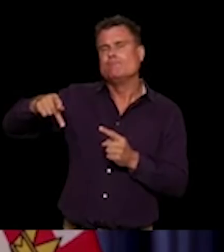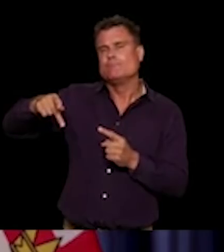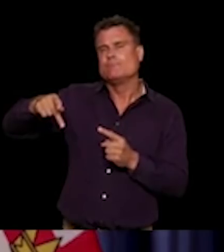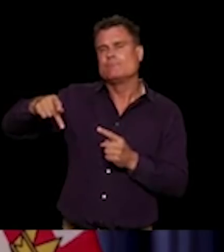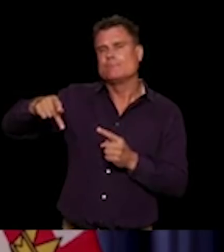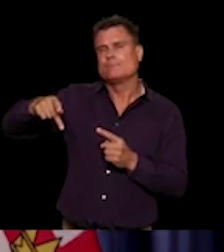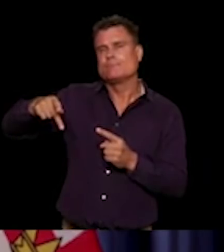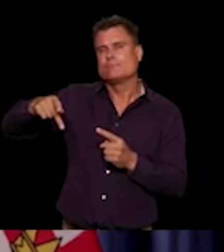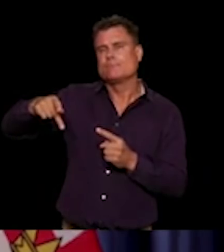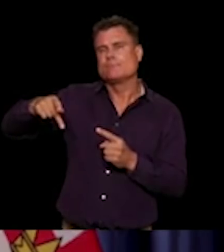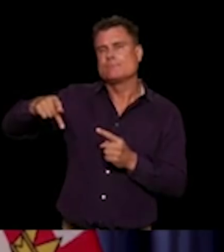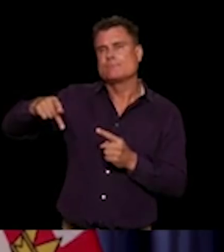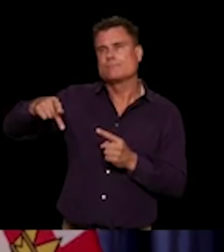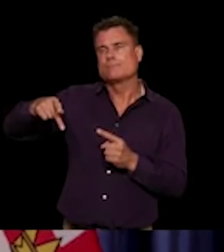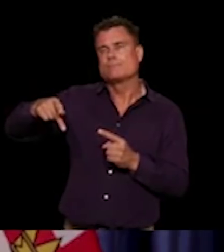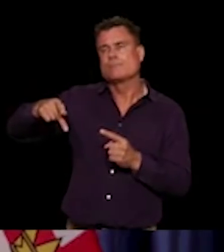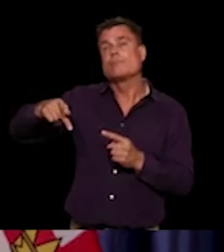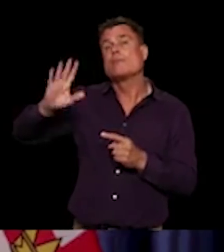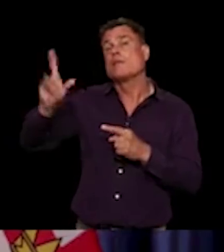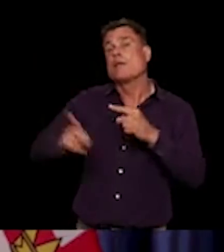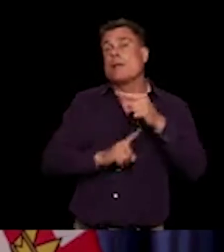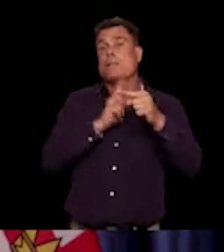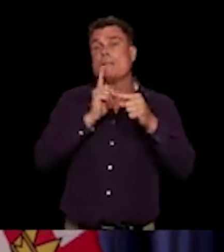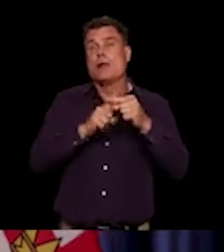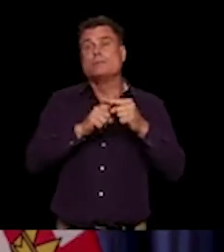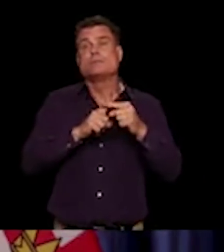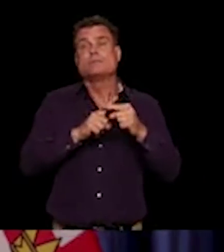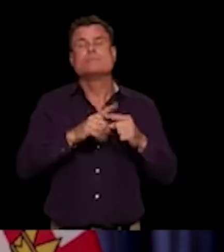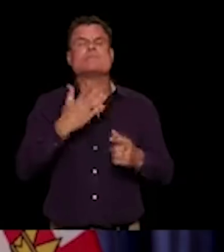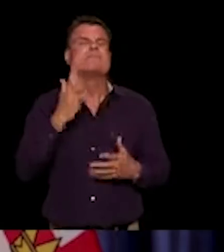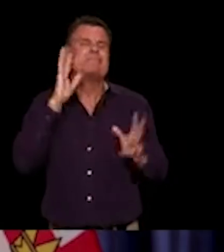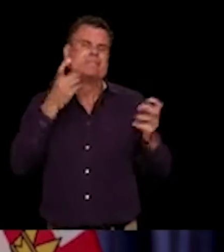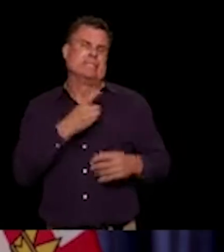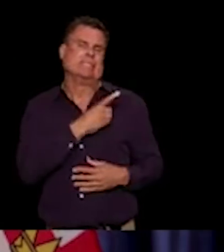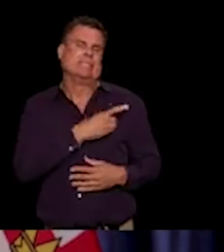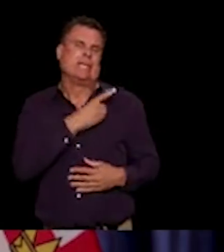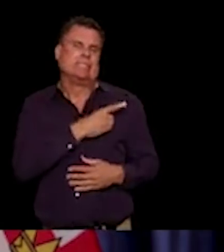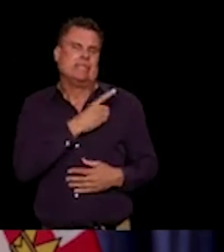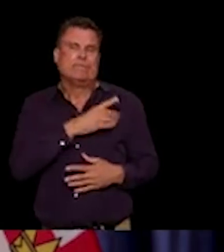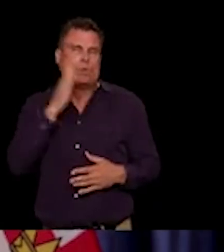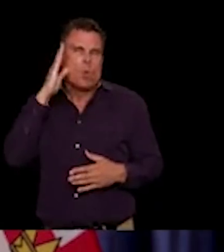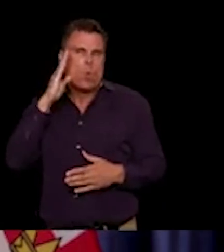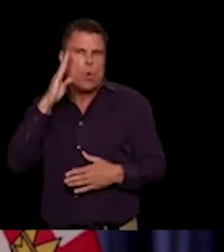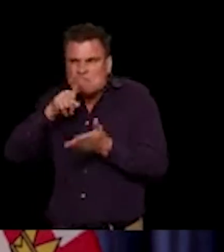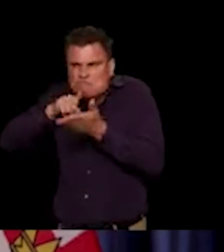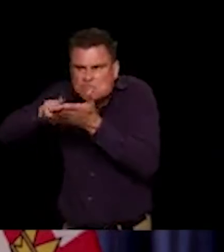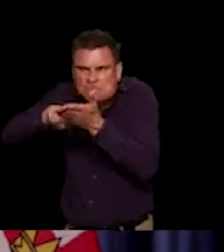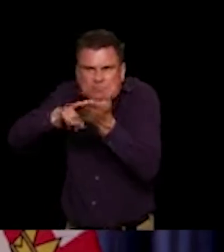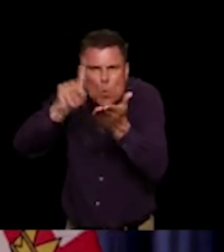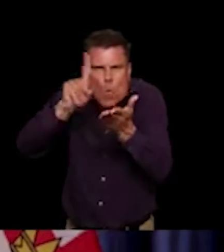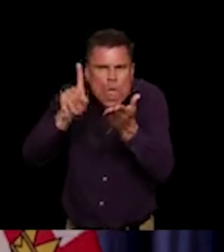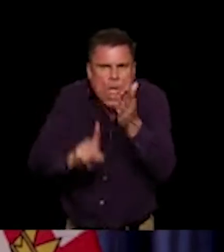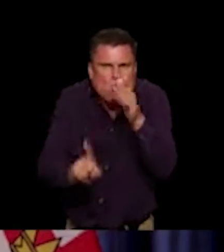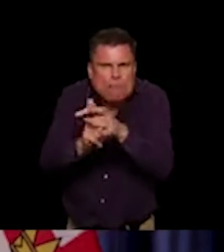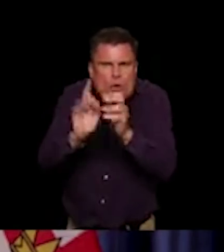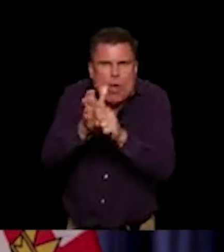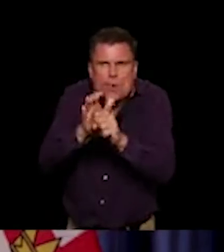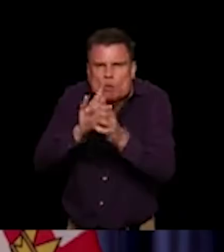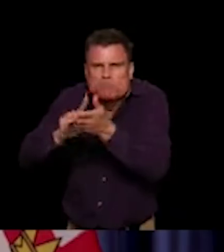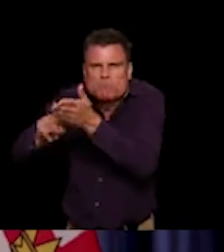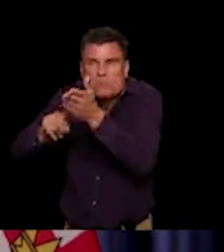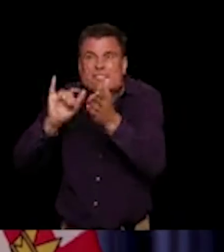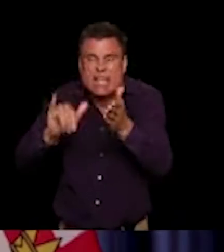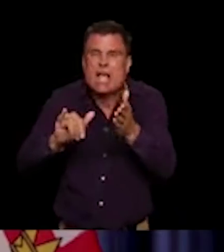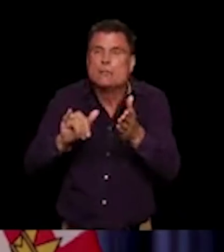the person-to-person contact, the gumshoe work, if I could put it that way, the detective work of connecting the dots so that we're protecting